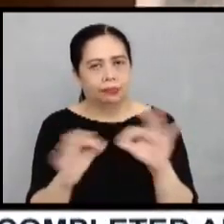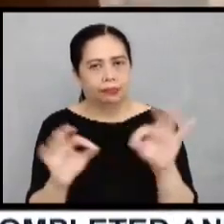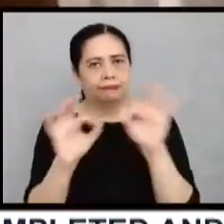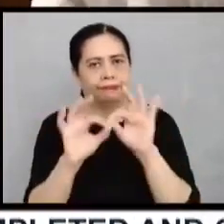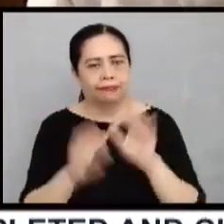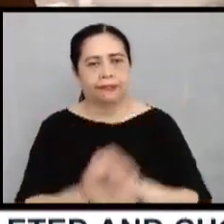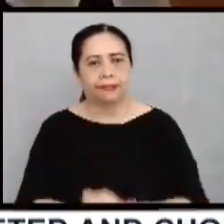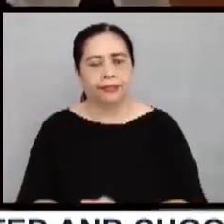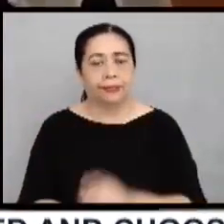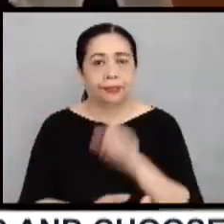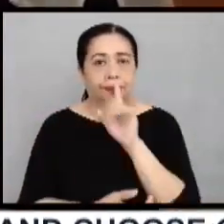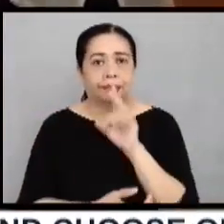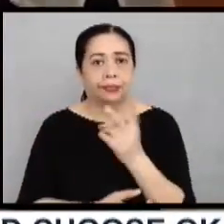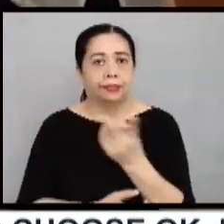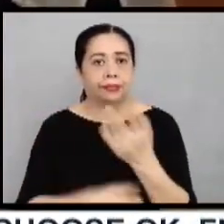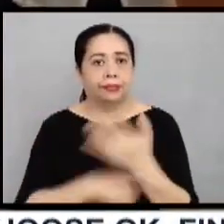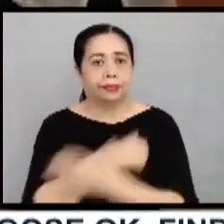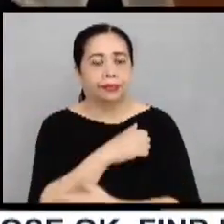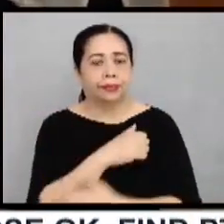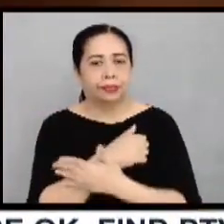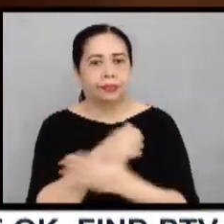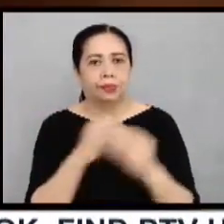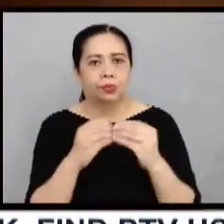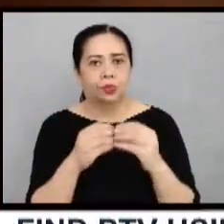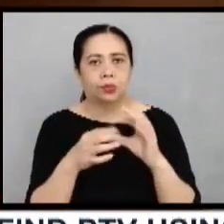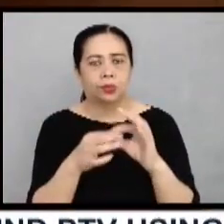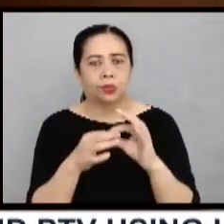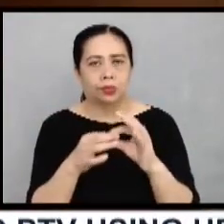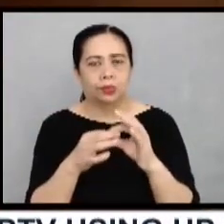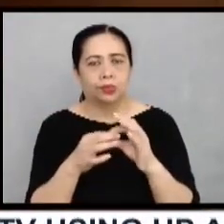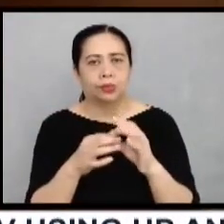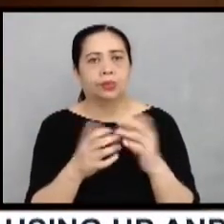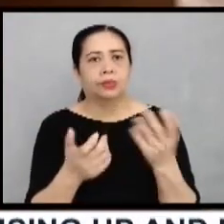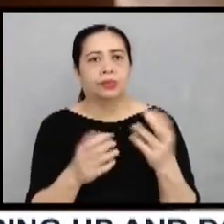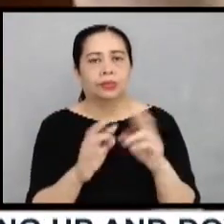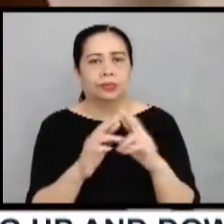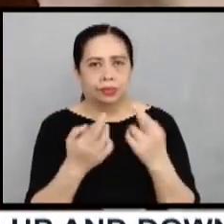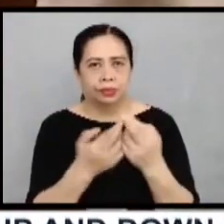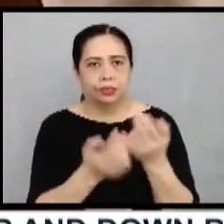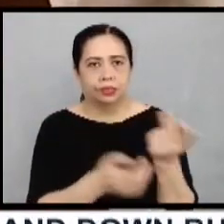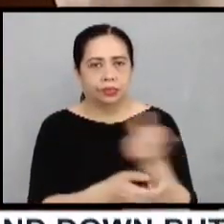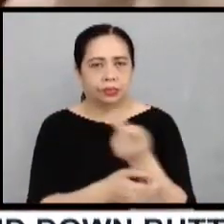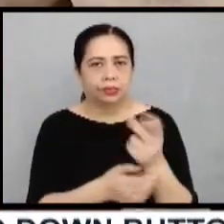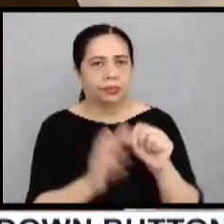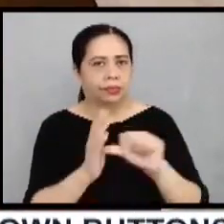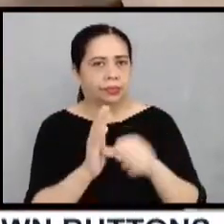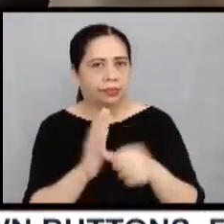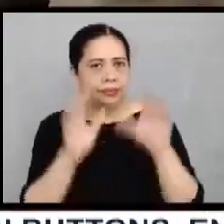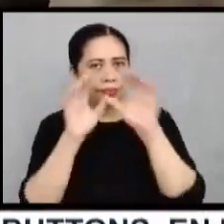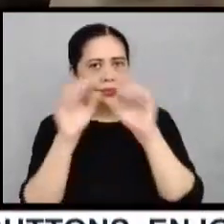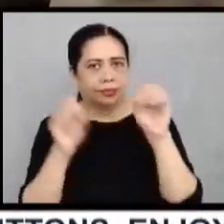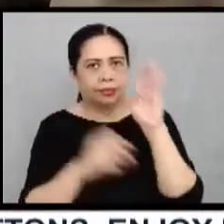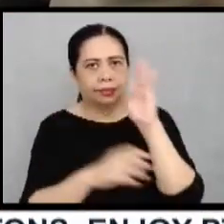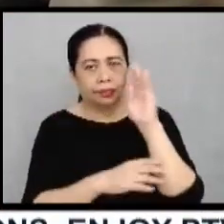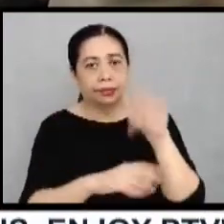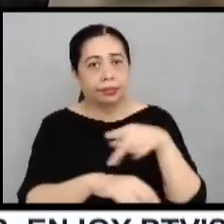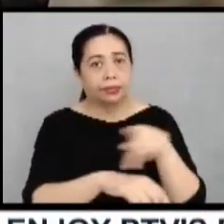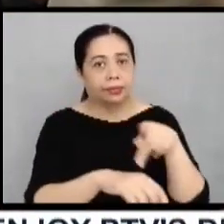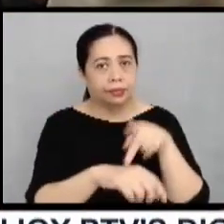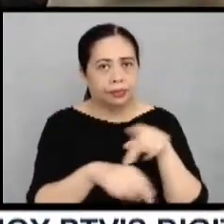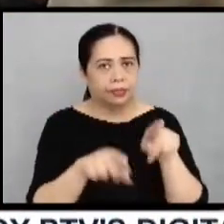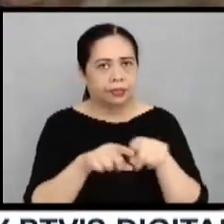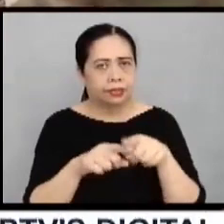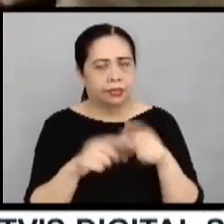Nangako ang dalawang bansa na paiigtingin ang bilateral relationship. Binigyang diin ni President Marcos ang Pilipinas bilang isang